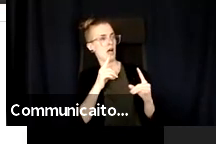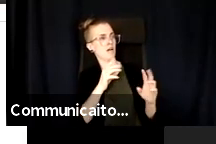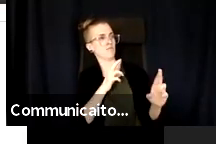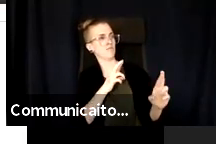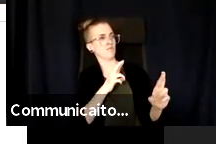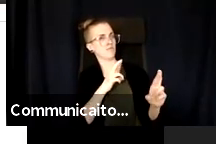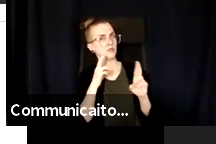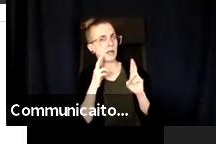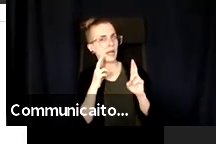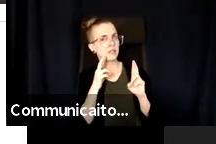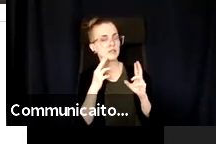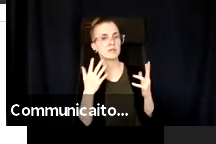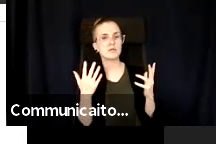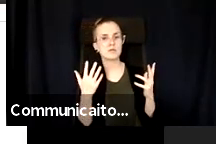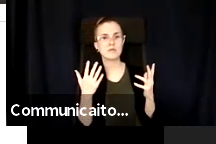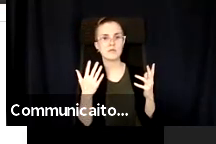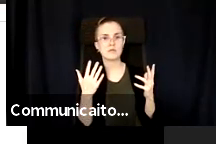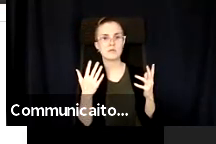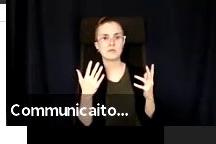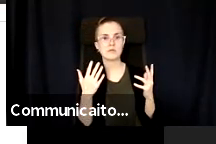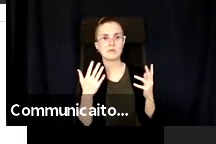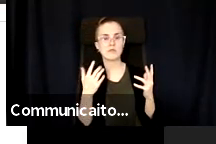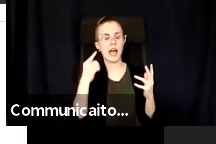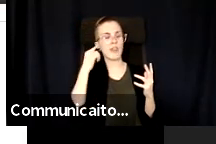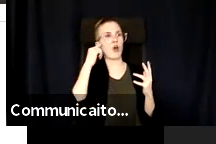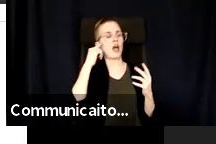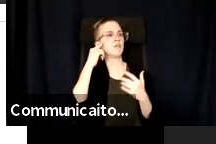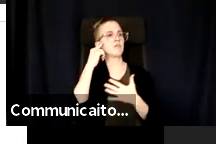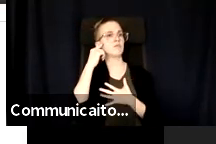with disabilities under the ADA, I thought,